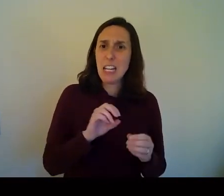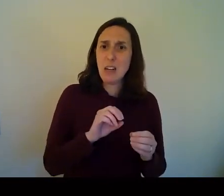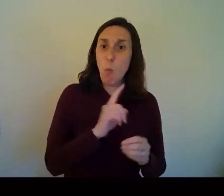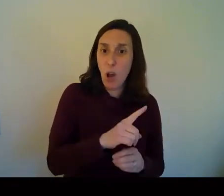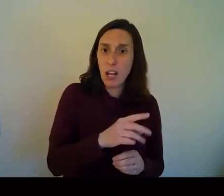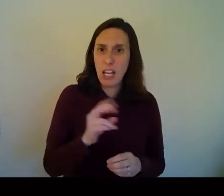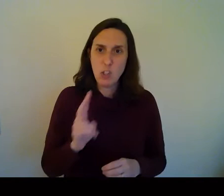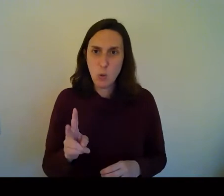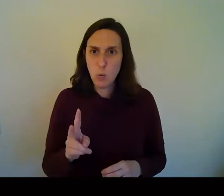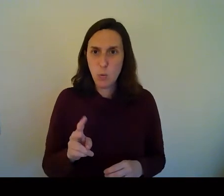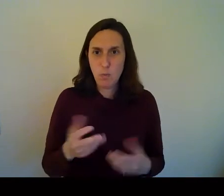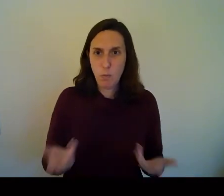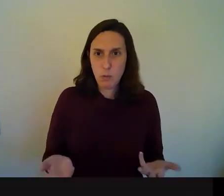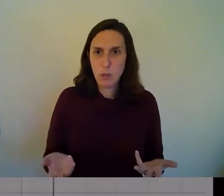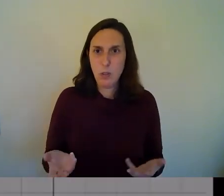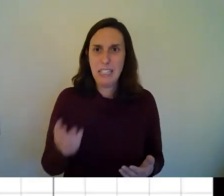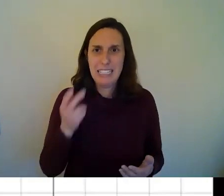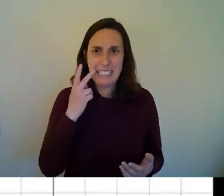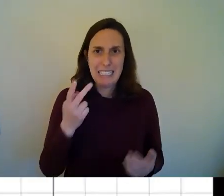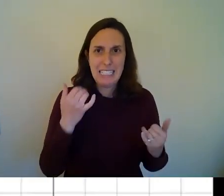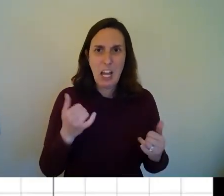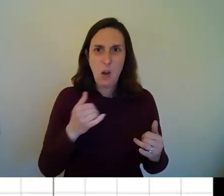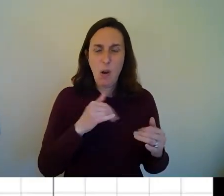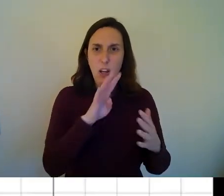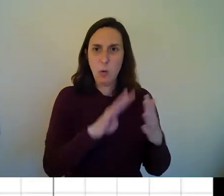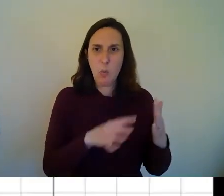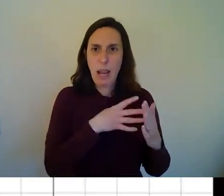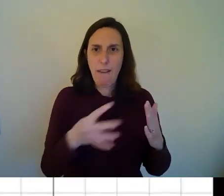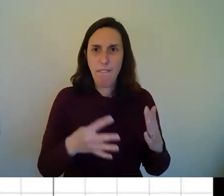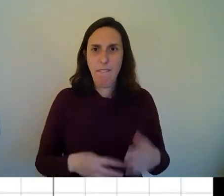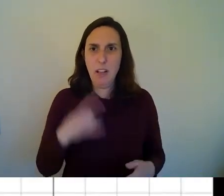right, so we'll definitely see that. So I'm gonna switch over to the graph.